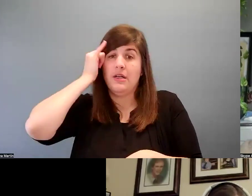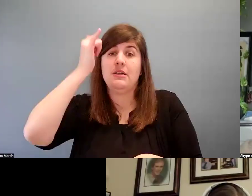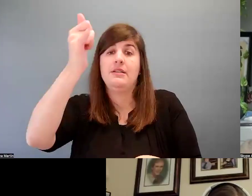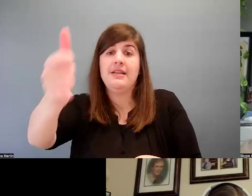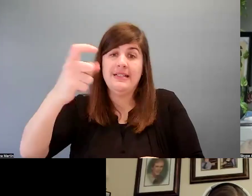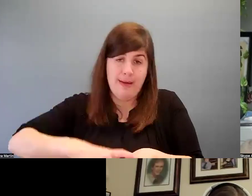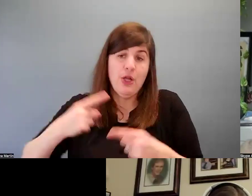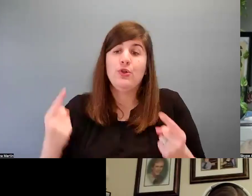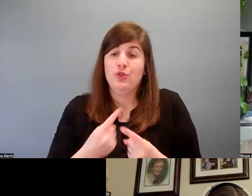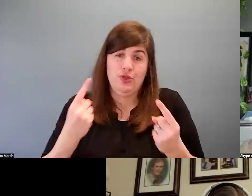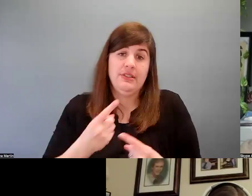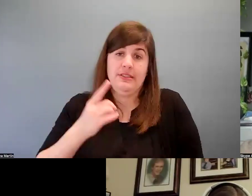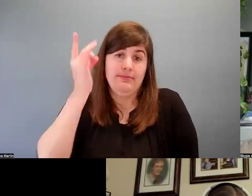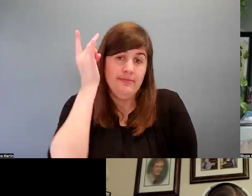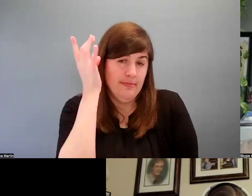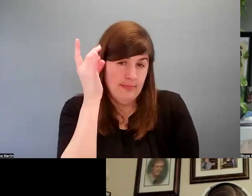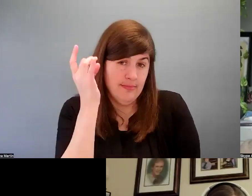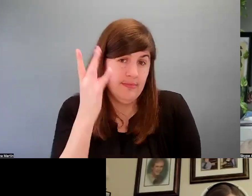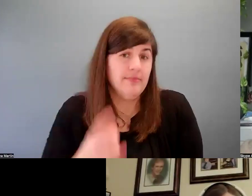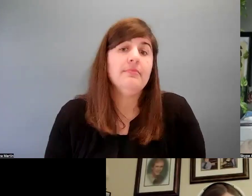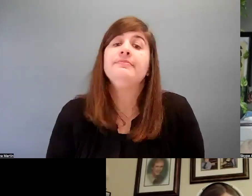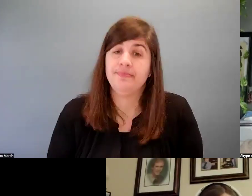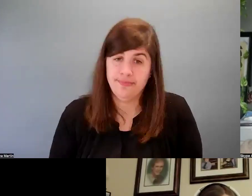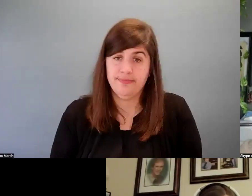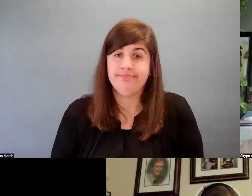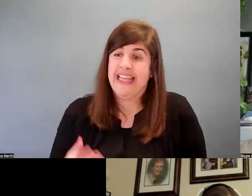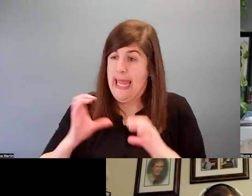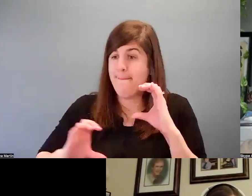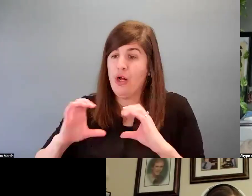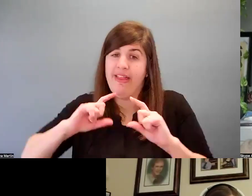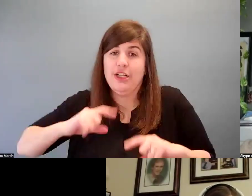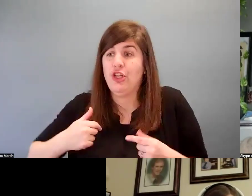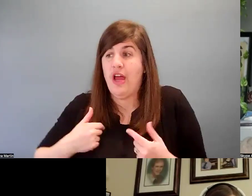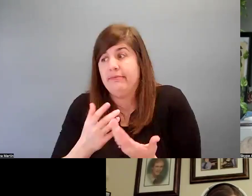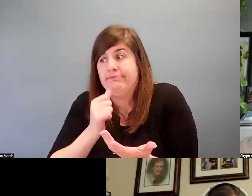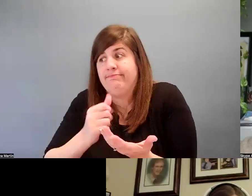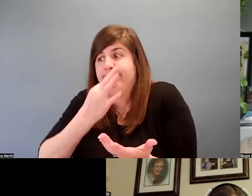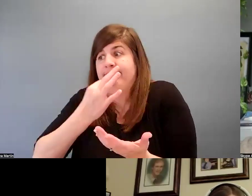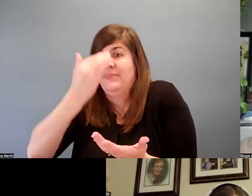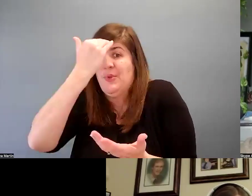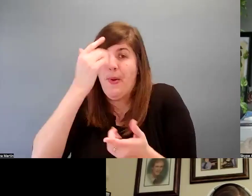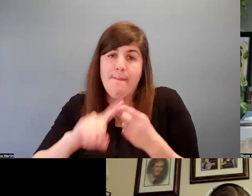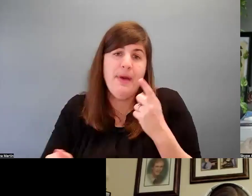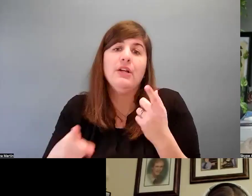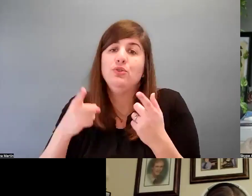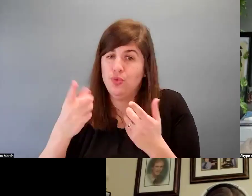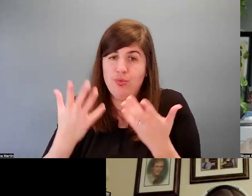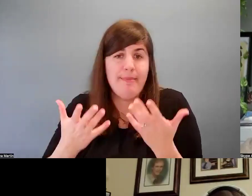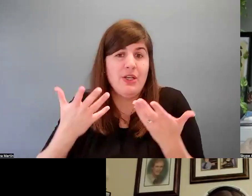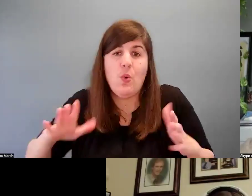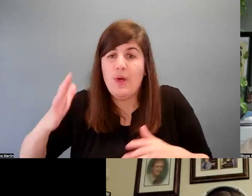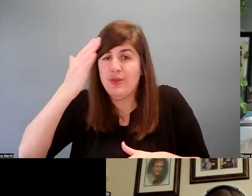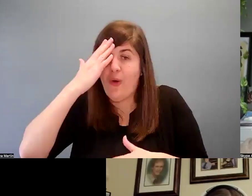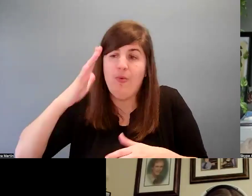Um, so Cool. there's a chemical answer that I don't know the Venom, full story kind of. of, but you probably also Yeah. don't want to know.